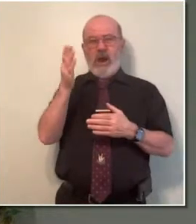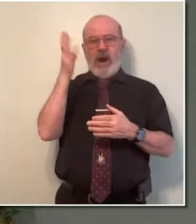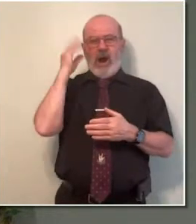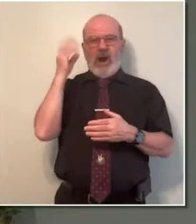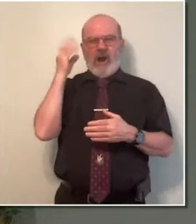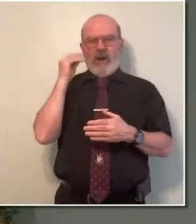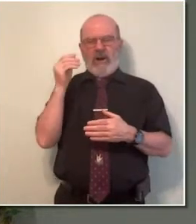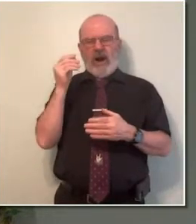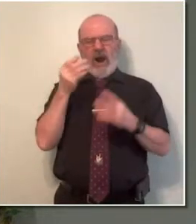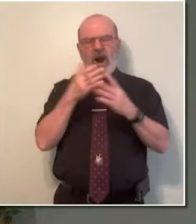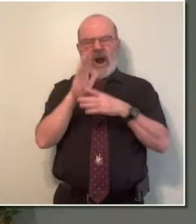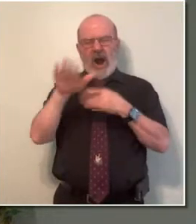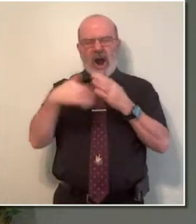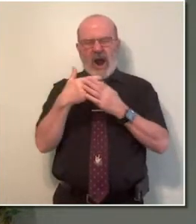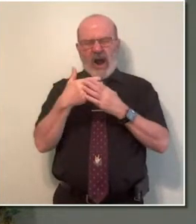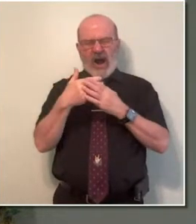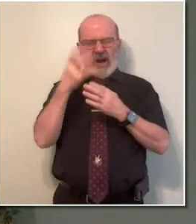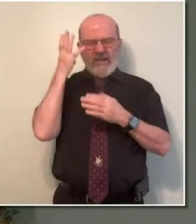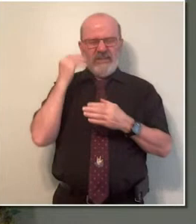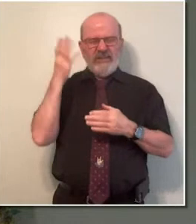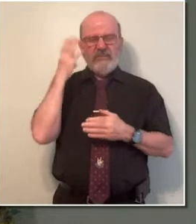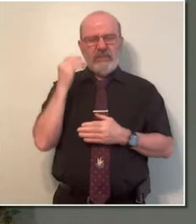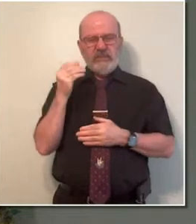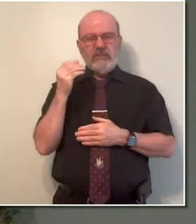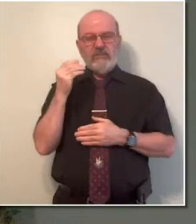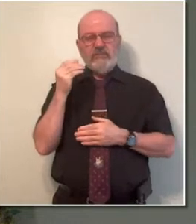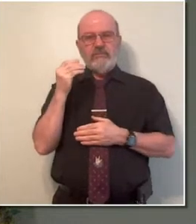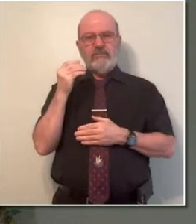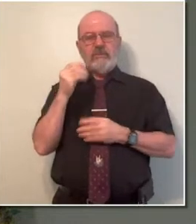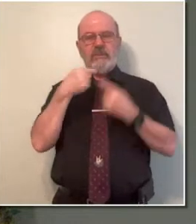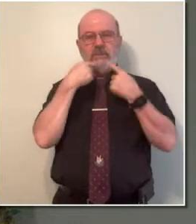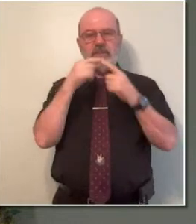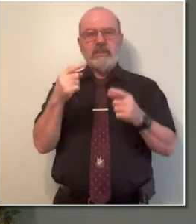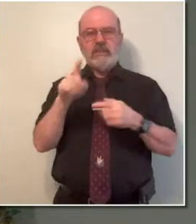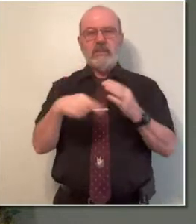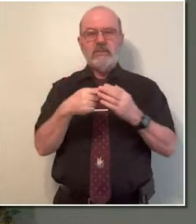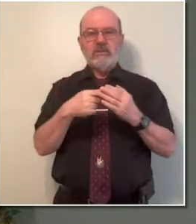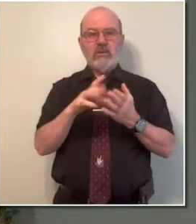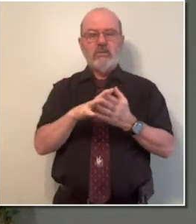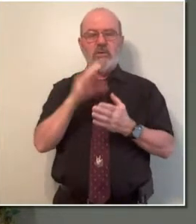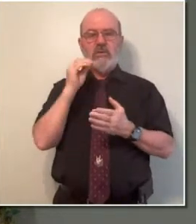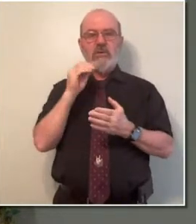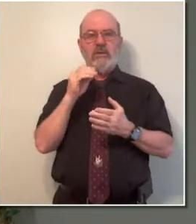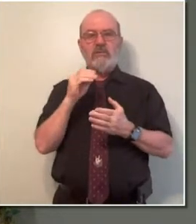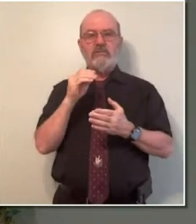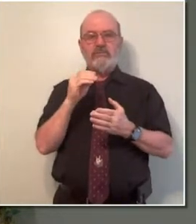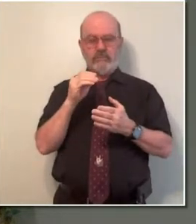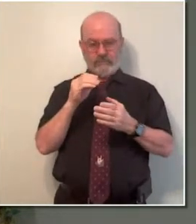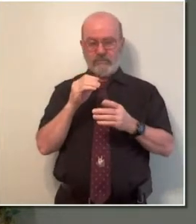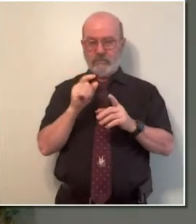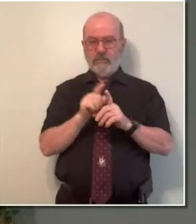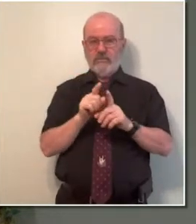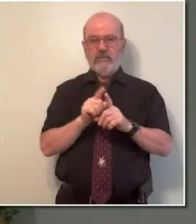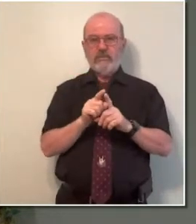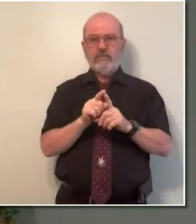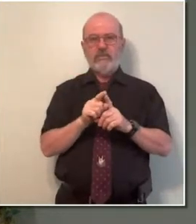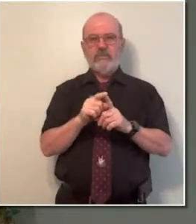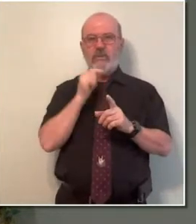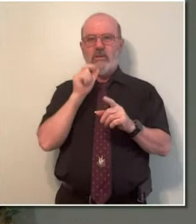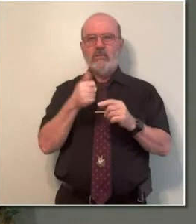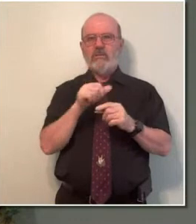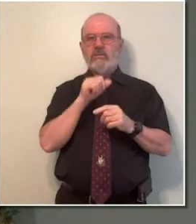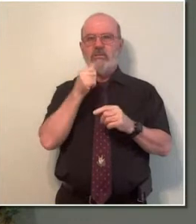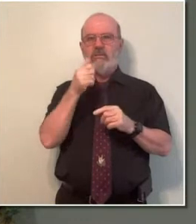Through all his experience that he's telling us about, that we're learning about. And by the way, we won't discount the fact that it's